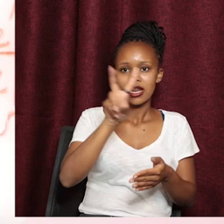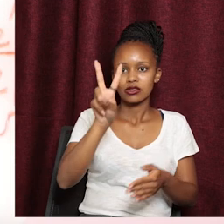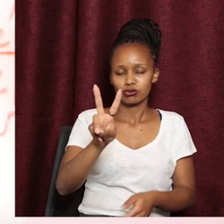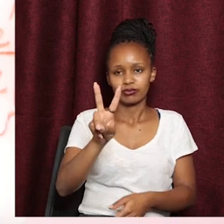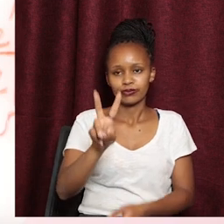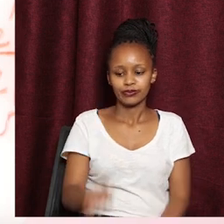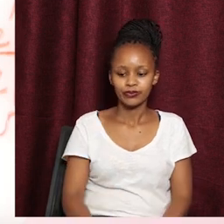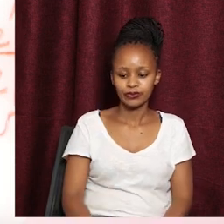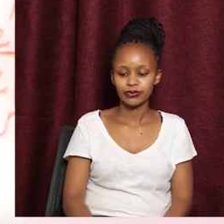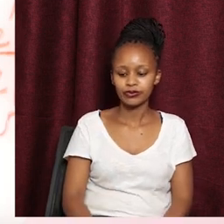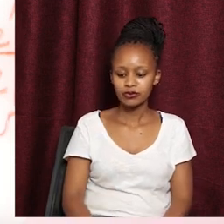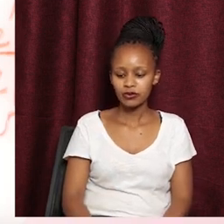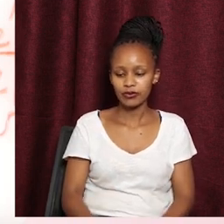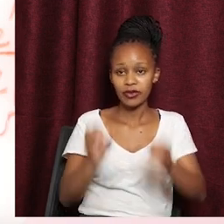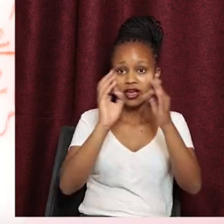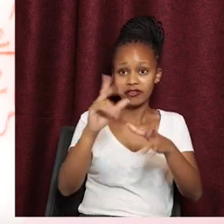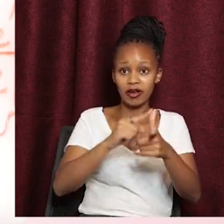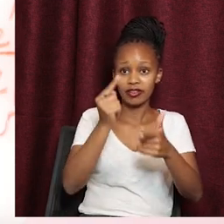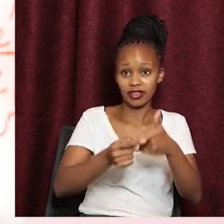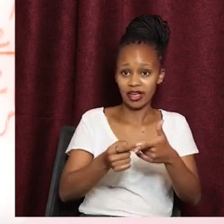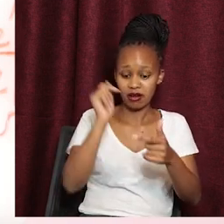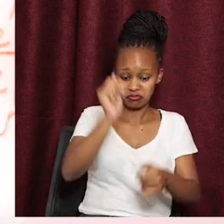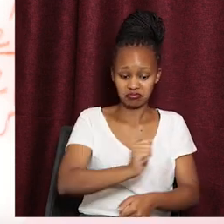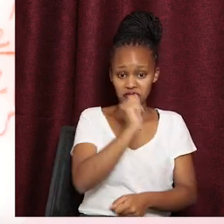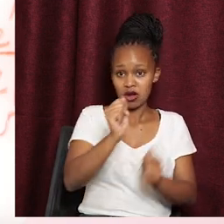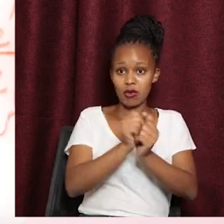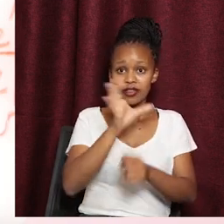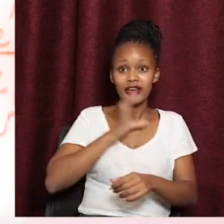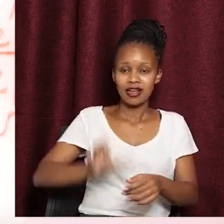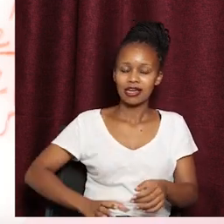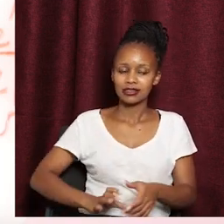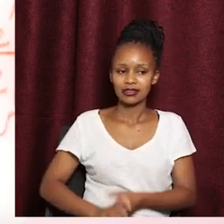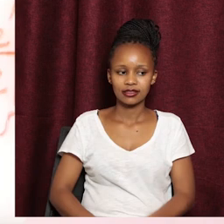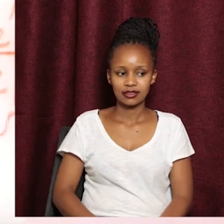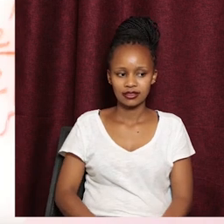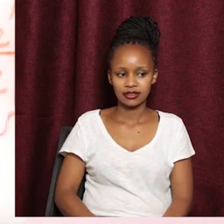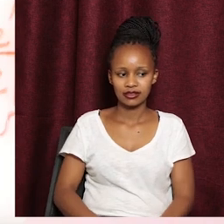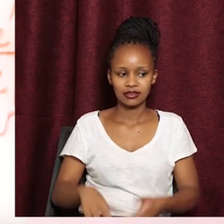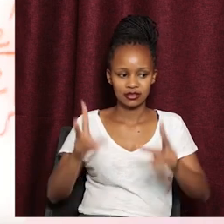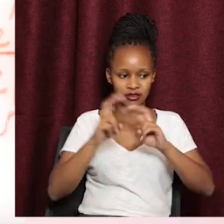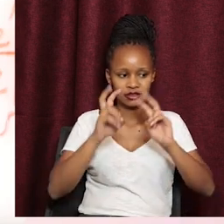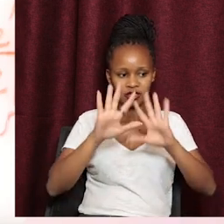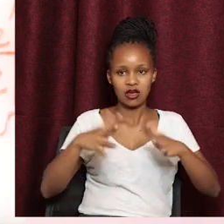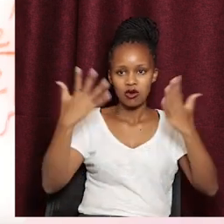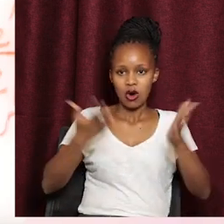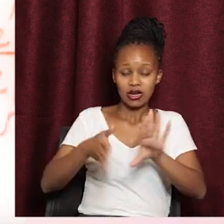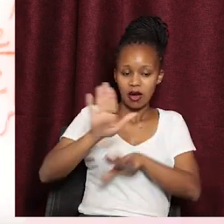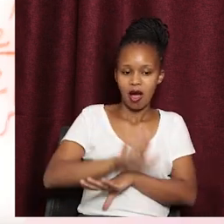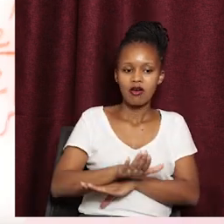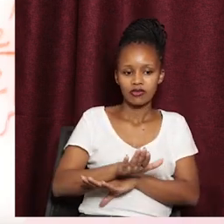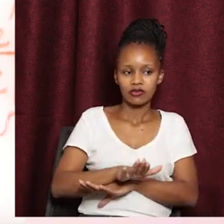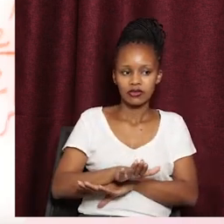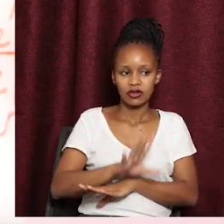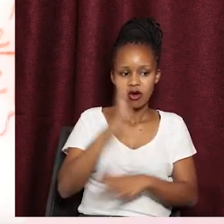If you then were raised with Christ, seek what is above, where Christ